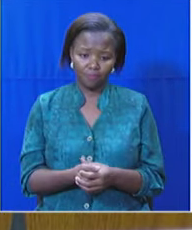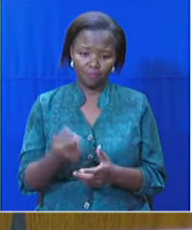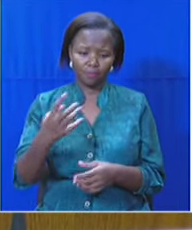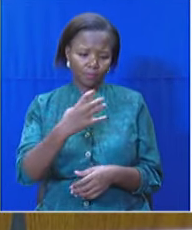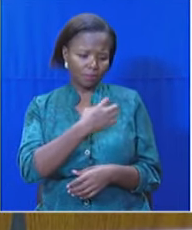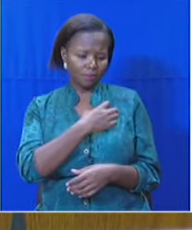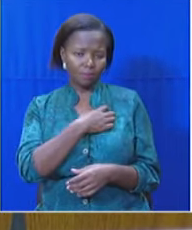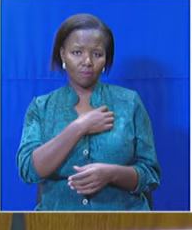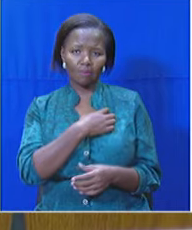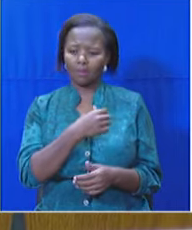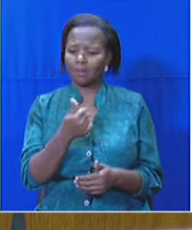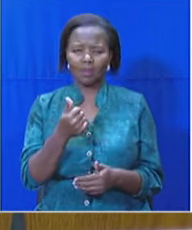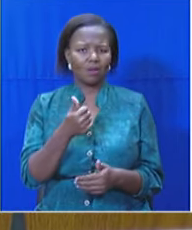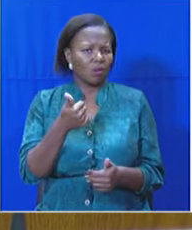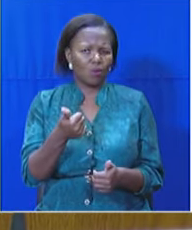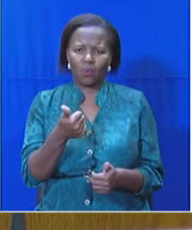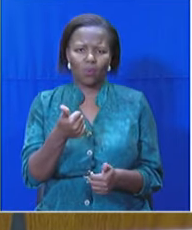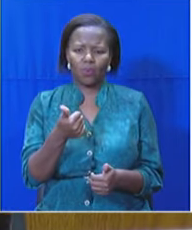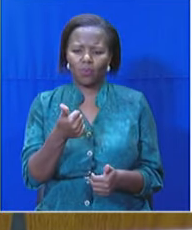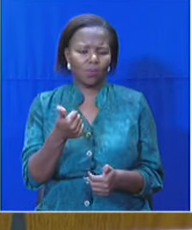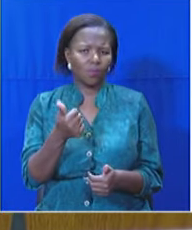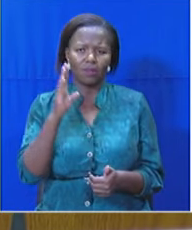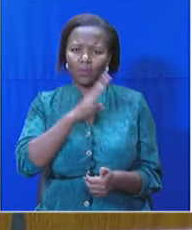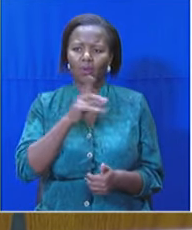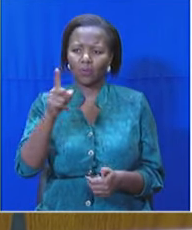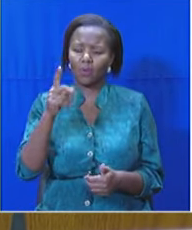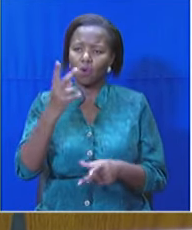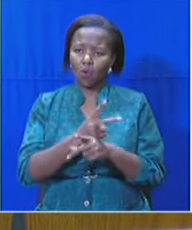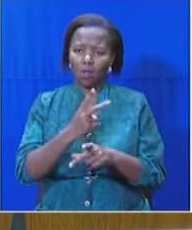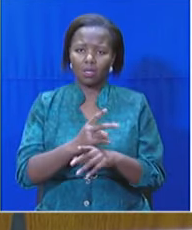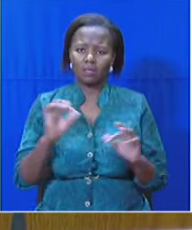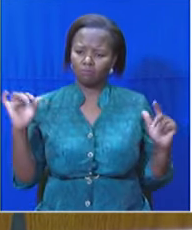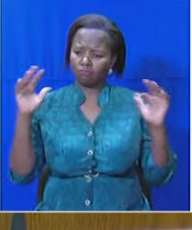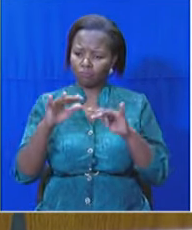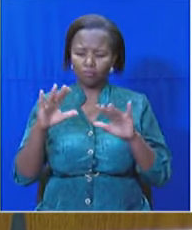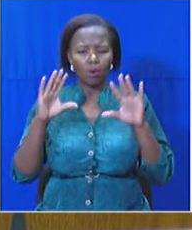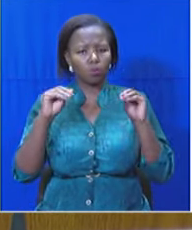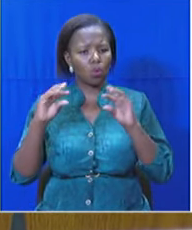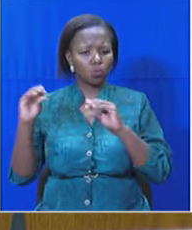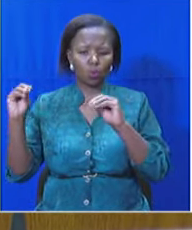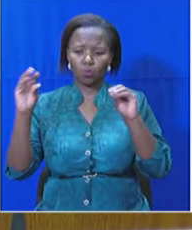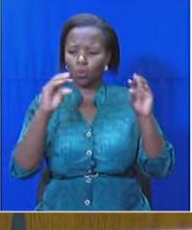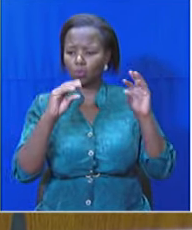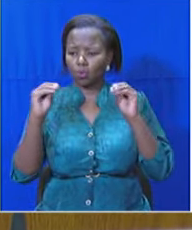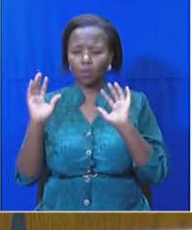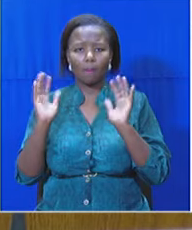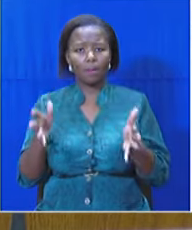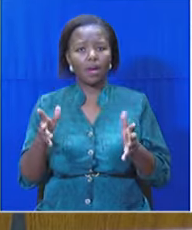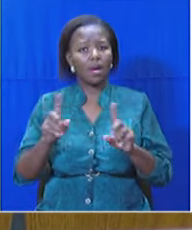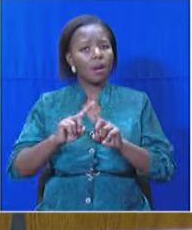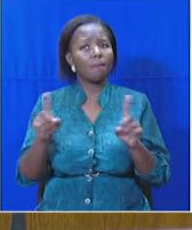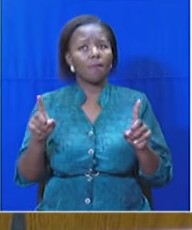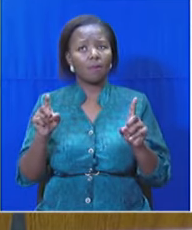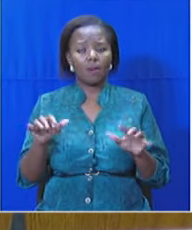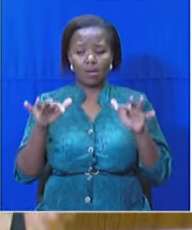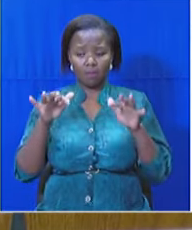enough to have these massive talk shops where you call thousands of people together. It's good for participation. But no one can